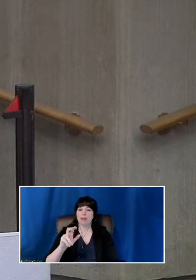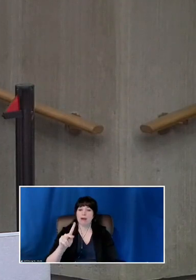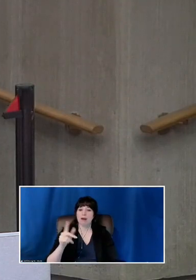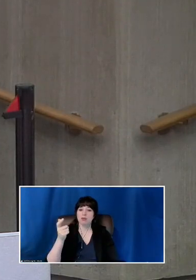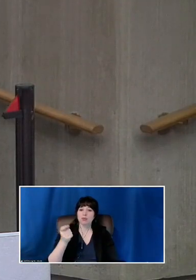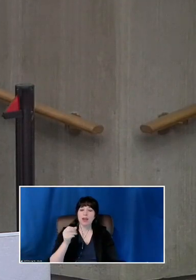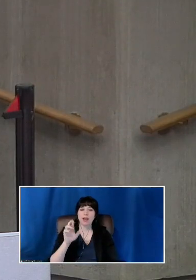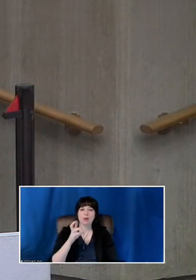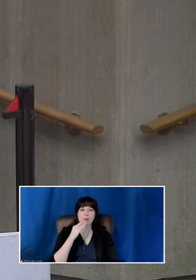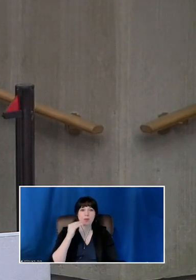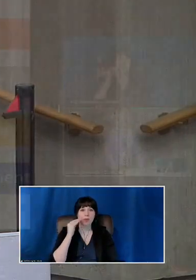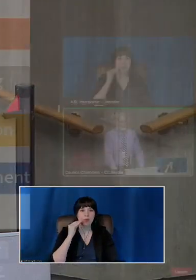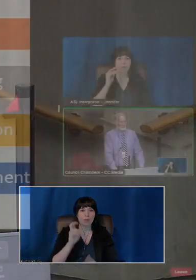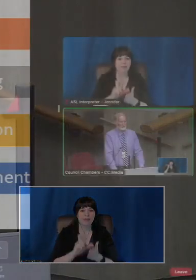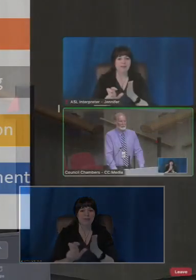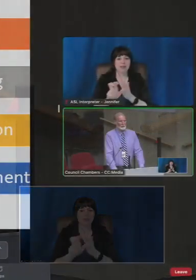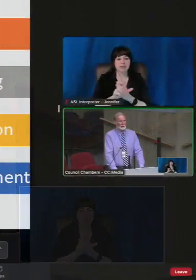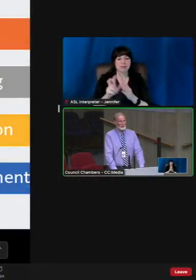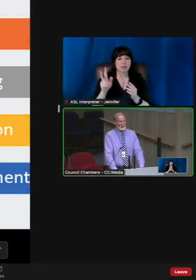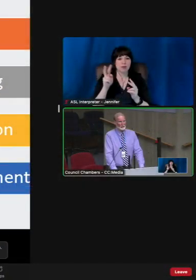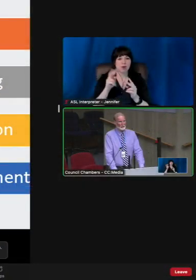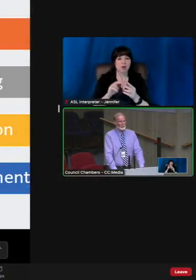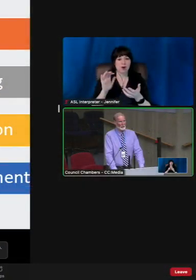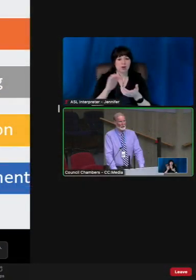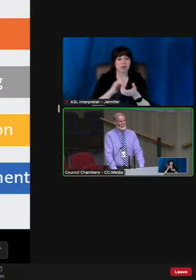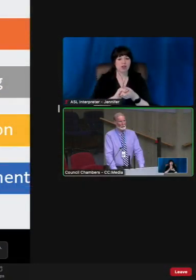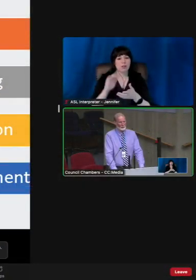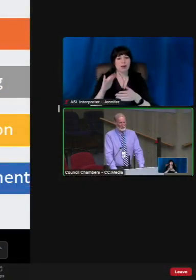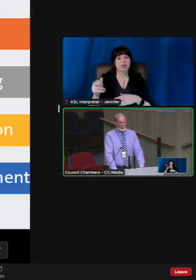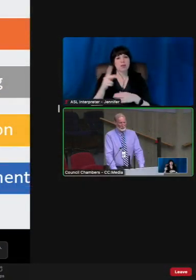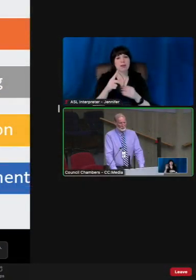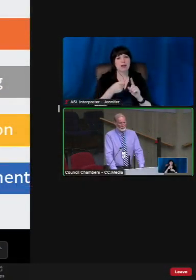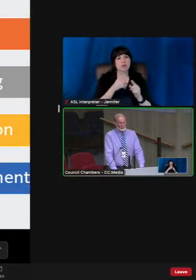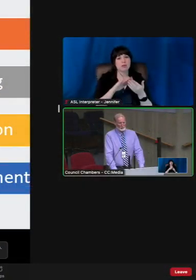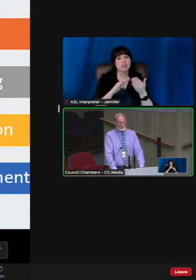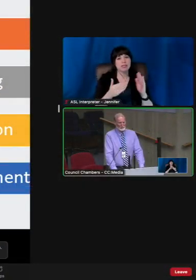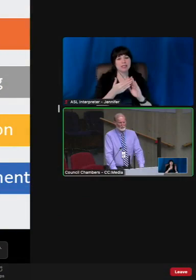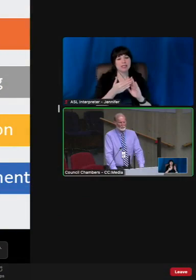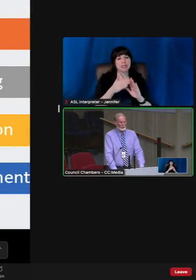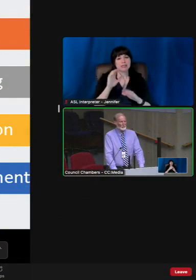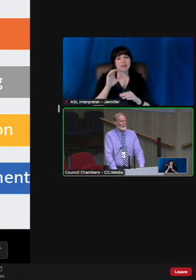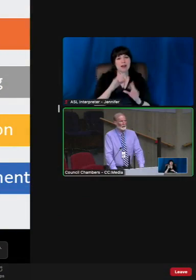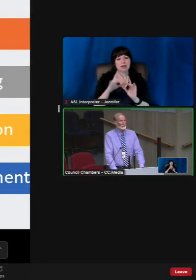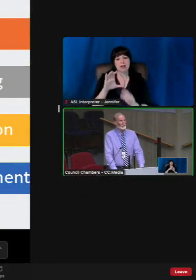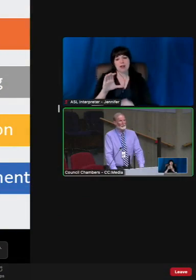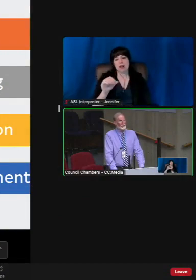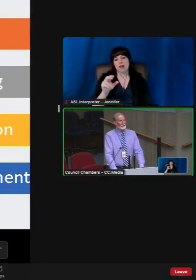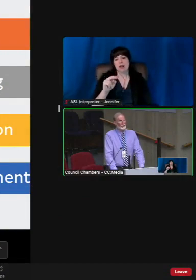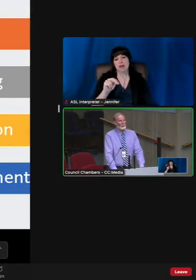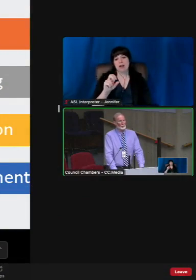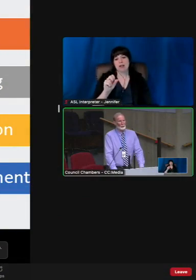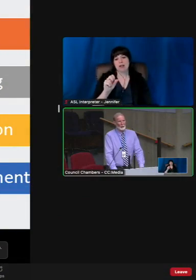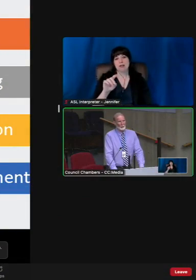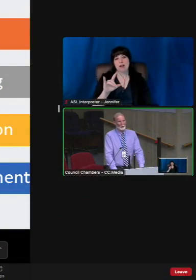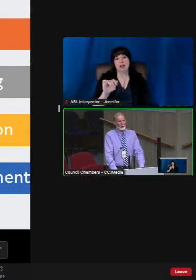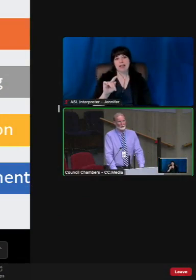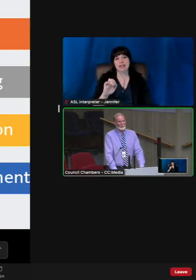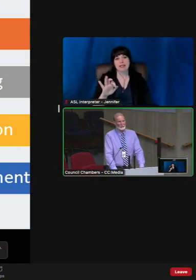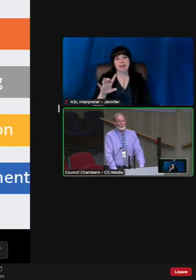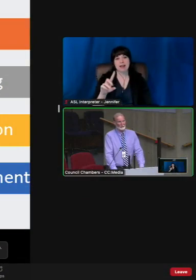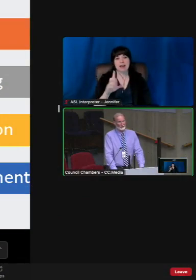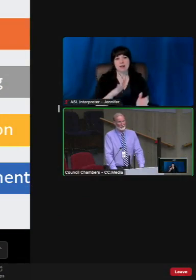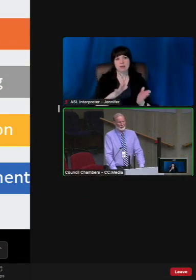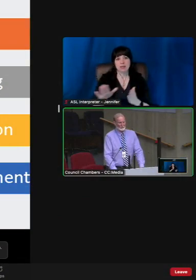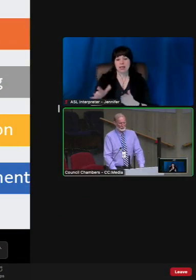those have to tie back to the city's consolidated plan. When and I put up the four priorities in the